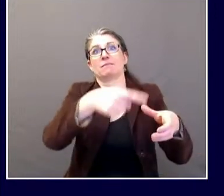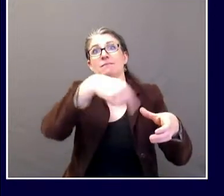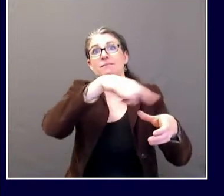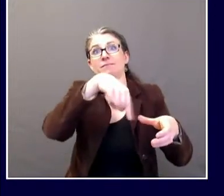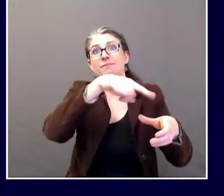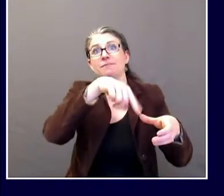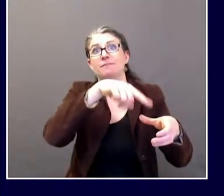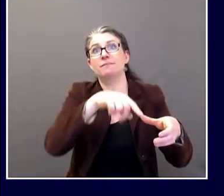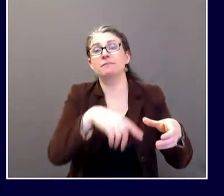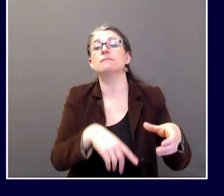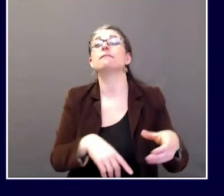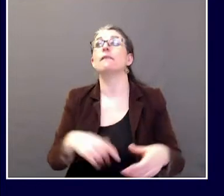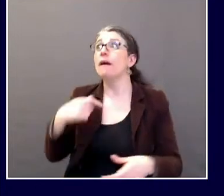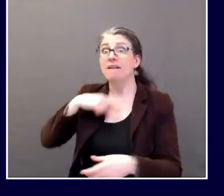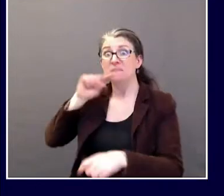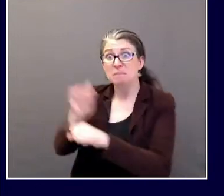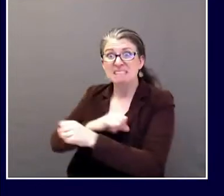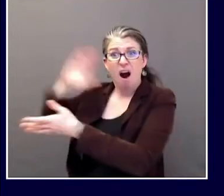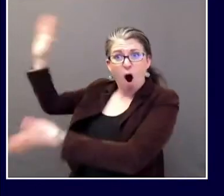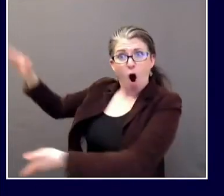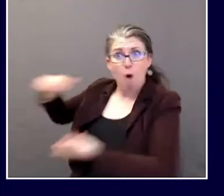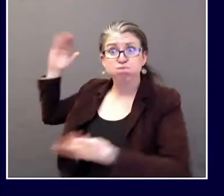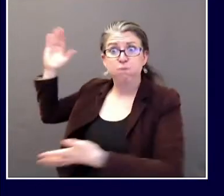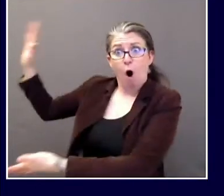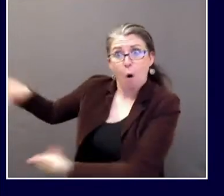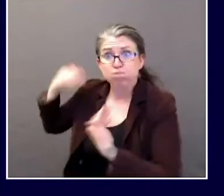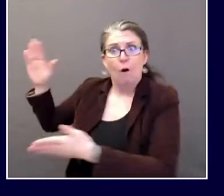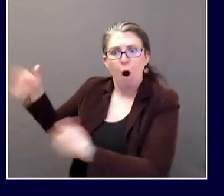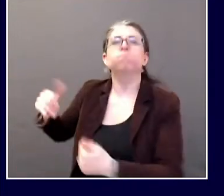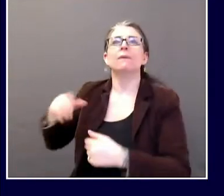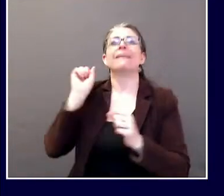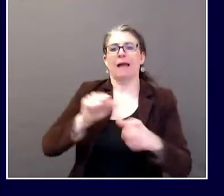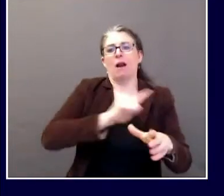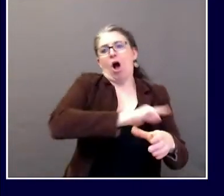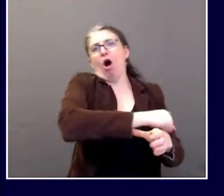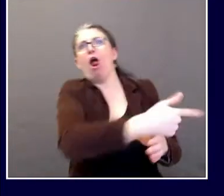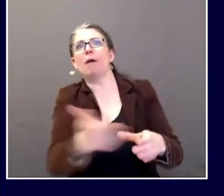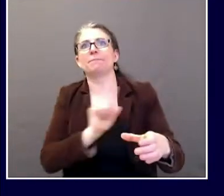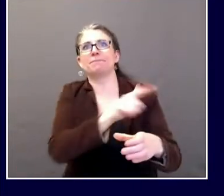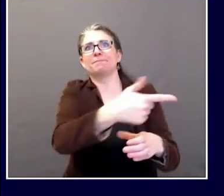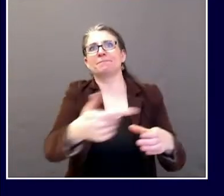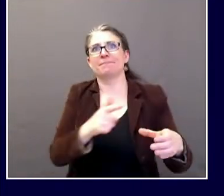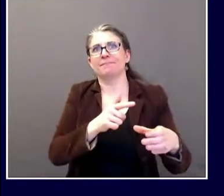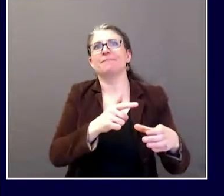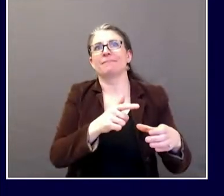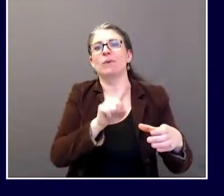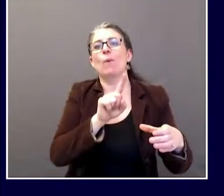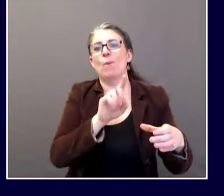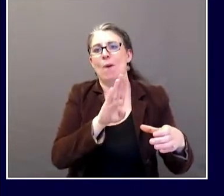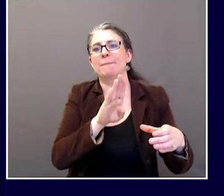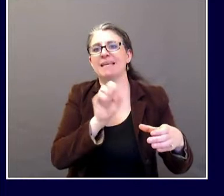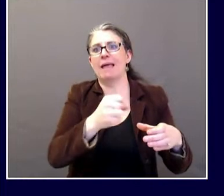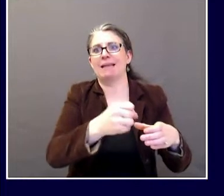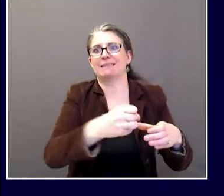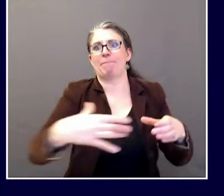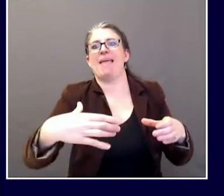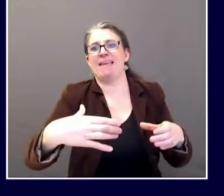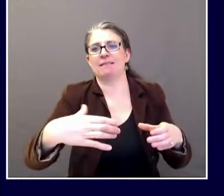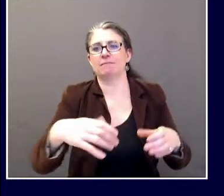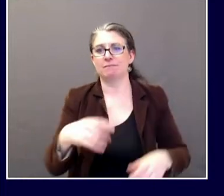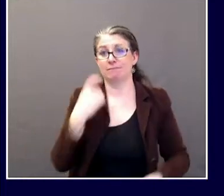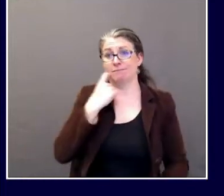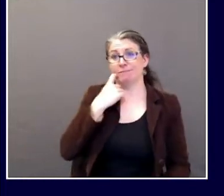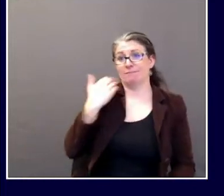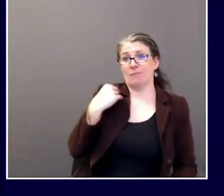workers. So I just want to caution, Chris, that time is still somewhat in the future and driven almost entirely by the supply